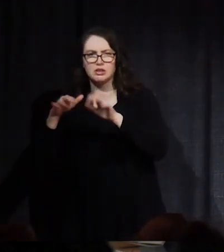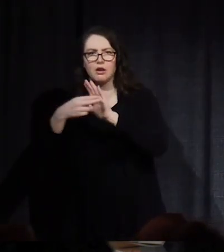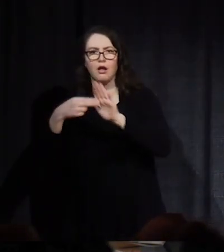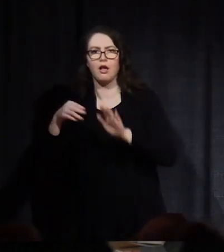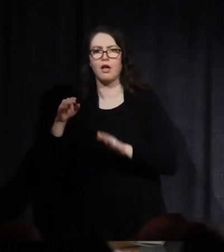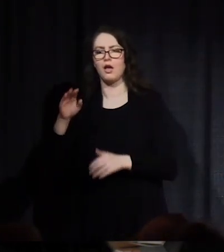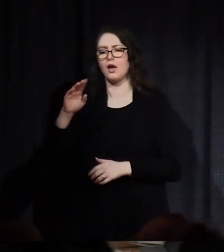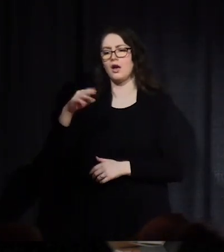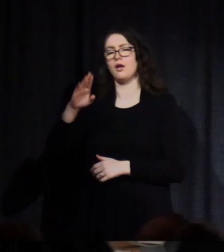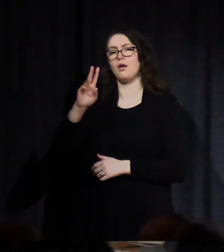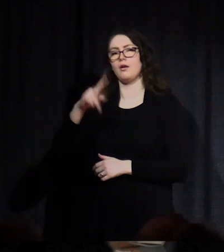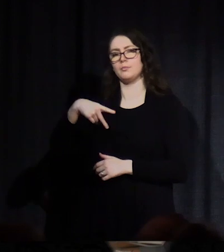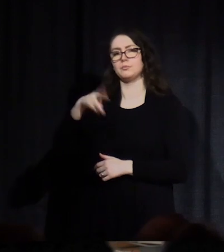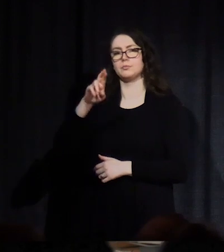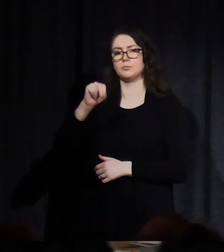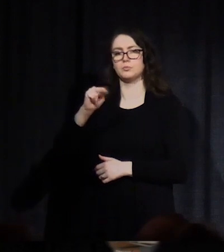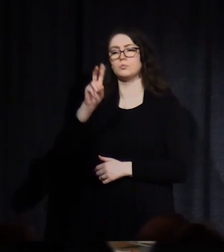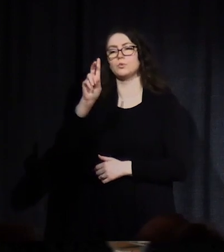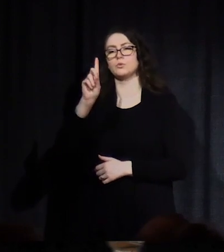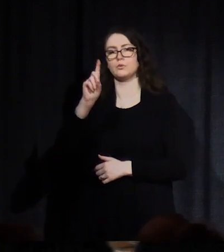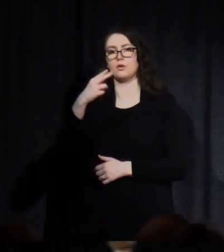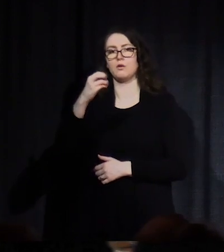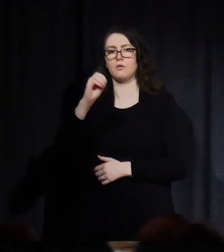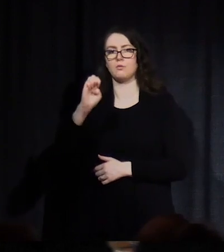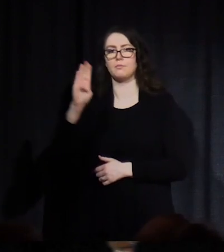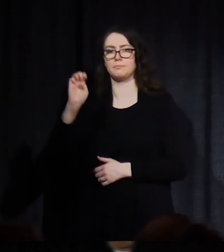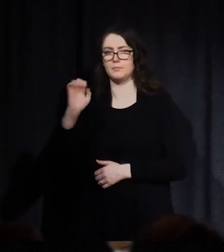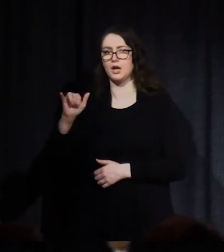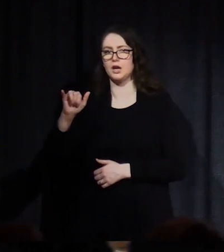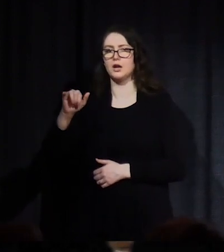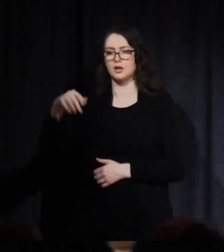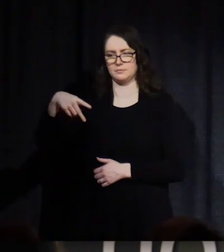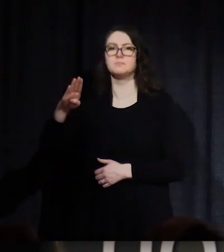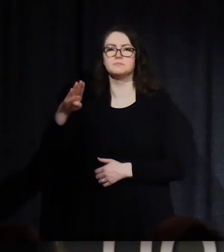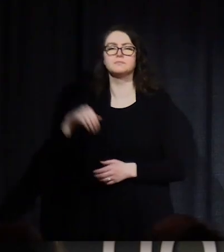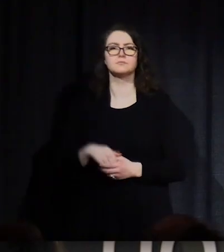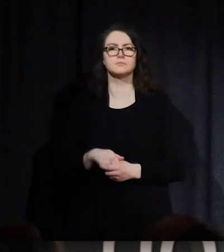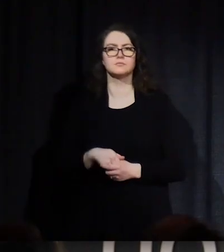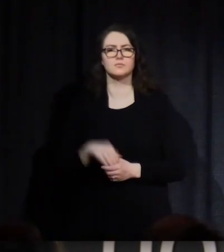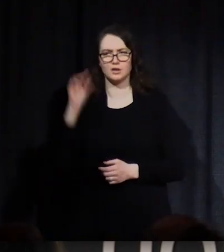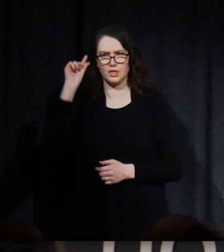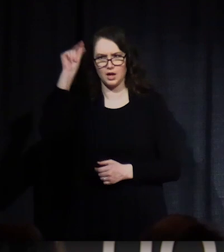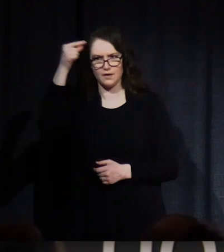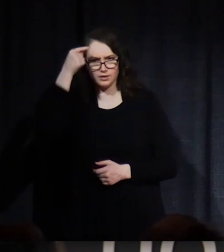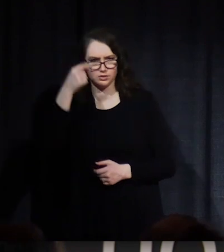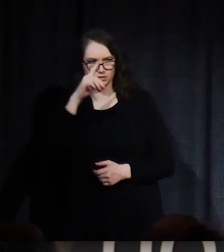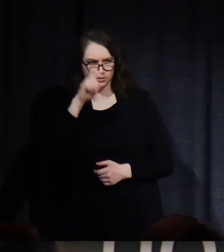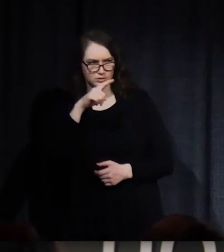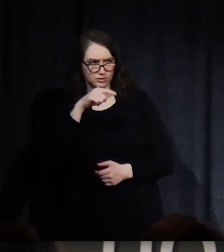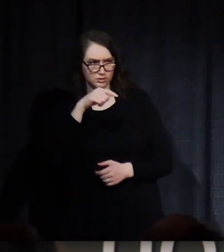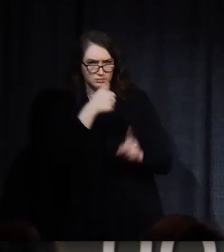choice became known as Marshall's Folly. Even the governor of Alaska at the time had to ask, "Doesn't he know it's